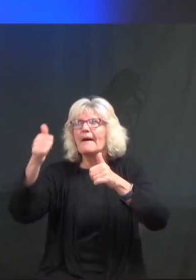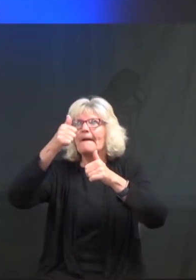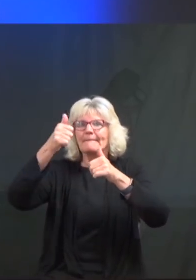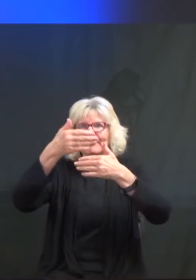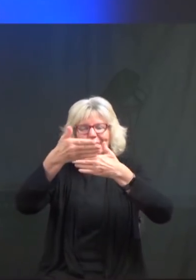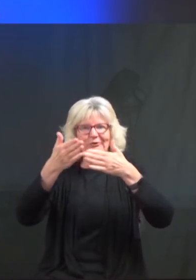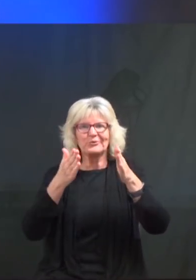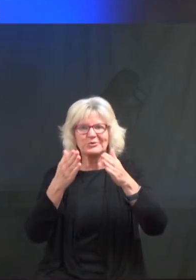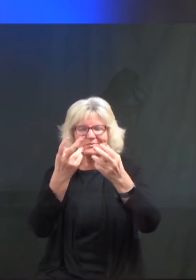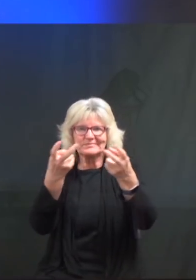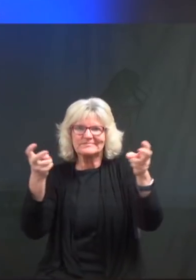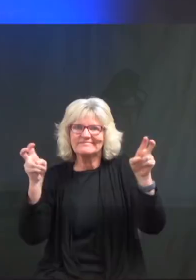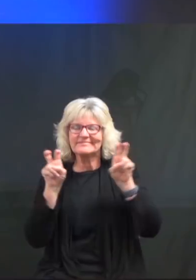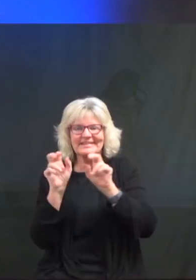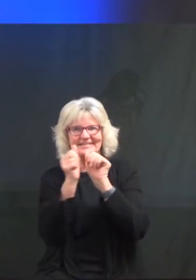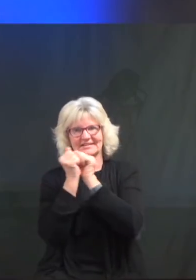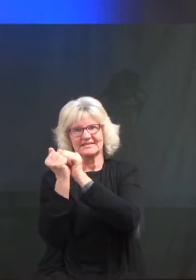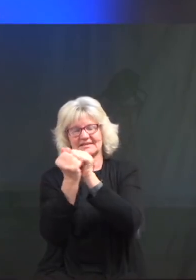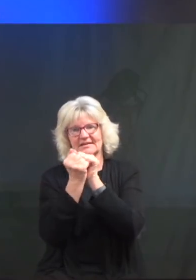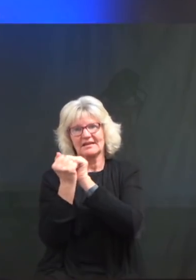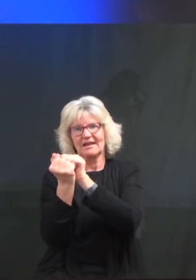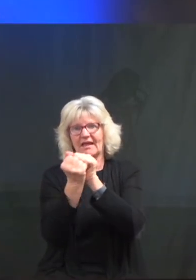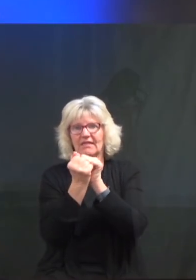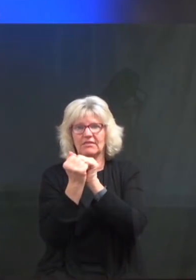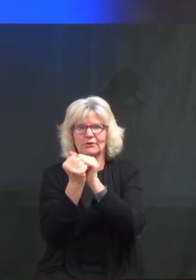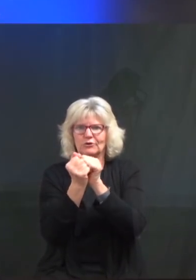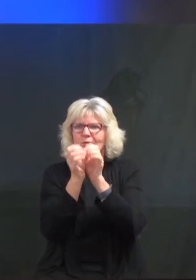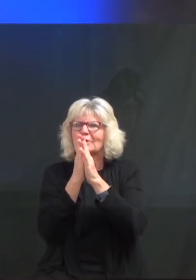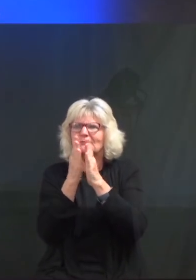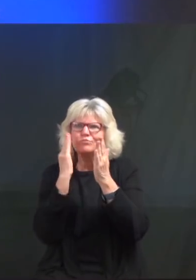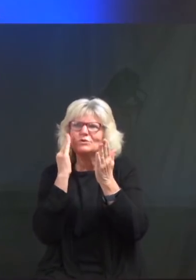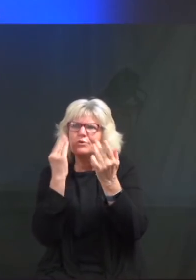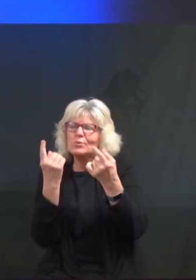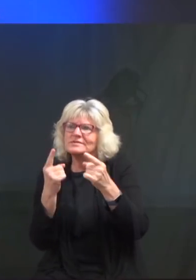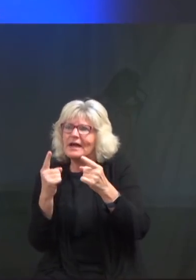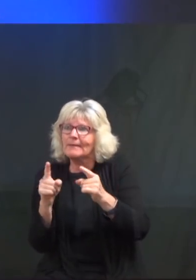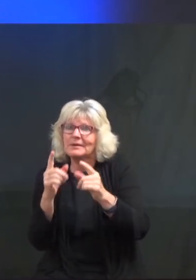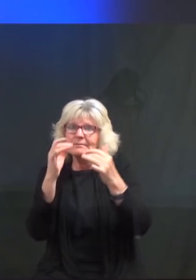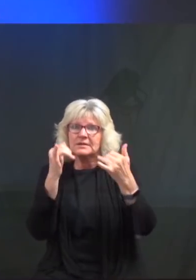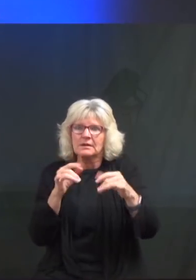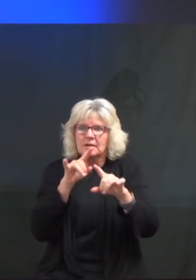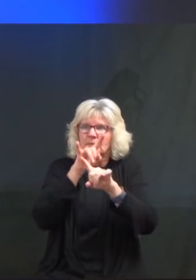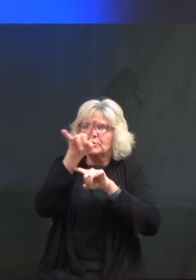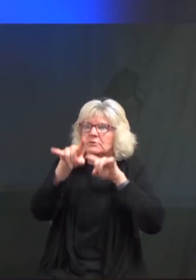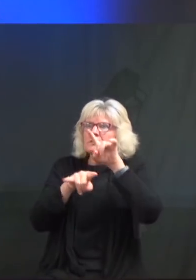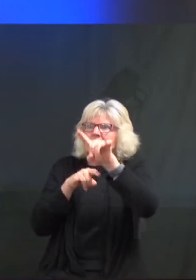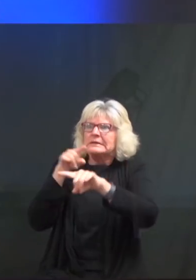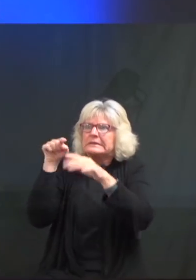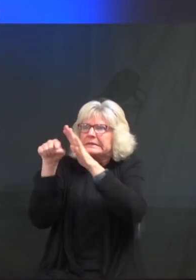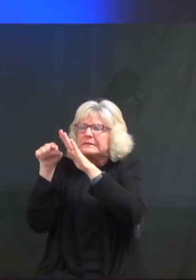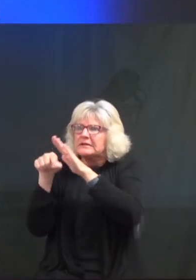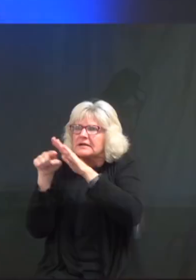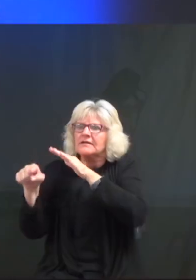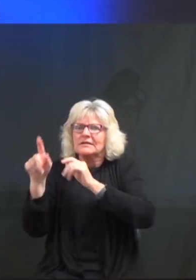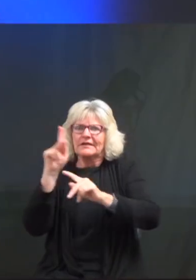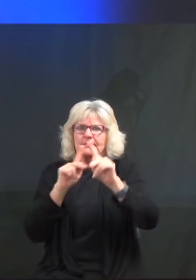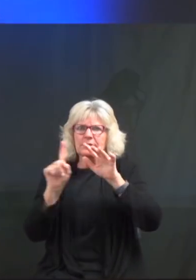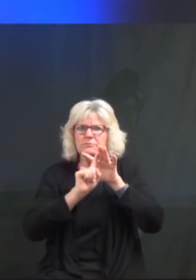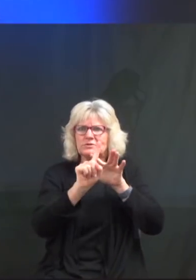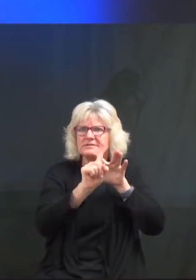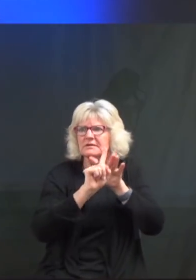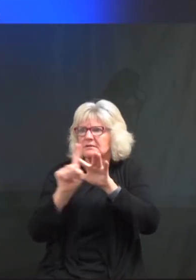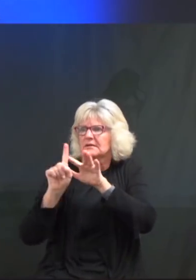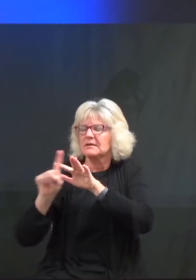know what we're going on. And persecution scattered the church all over. Well, now they're into other parts and they're